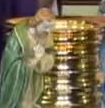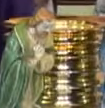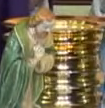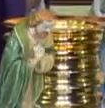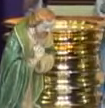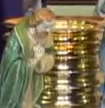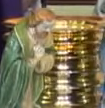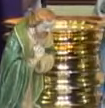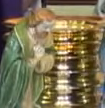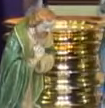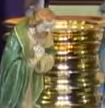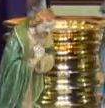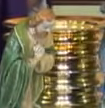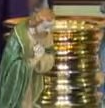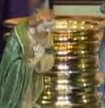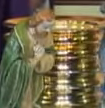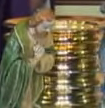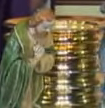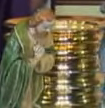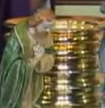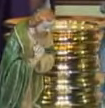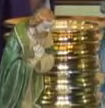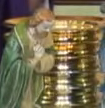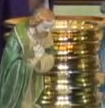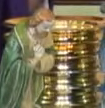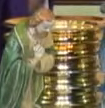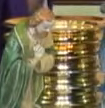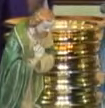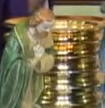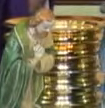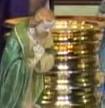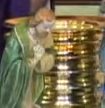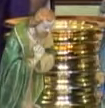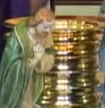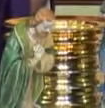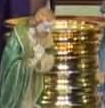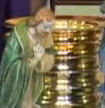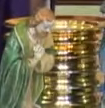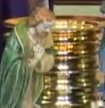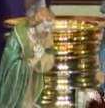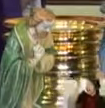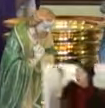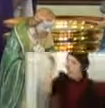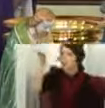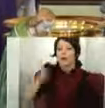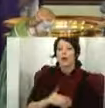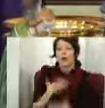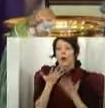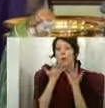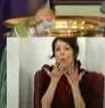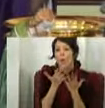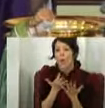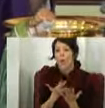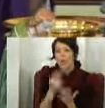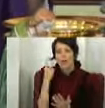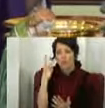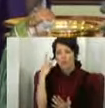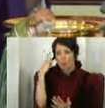Peace. We are waiting for the wisdom from on high. We are waiting for the ruler of